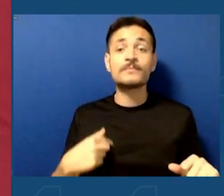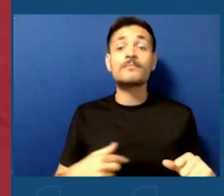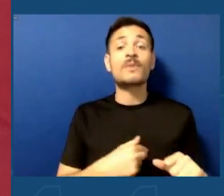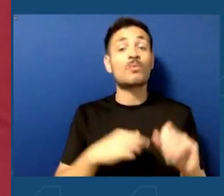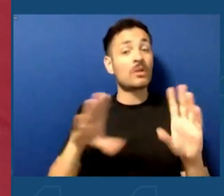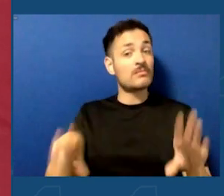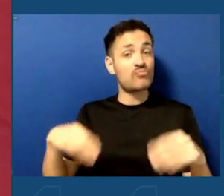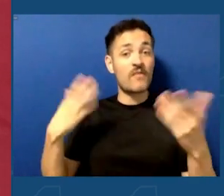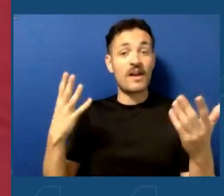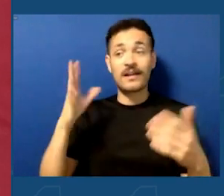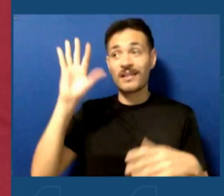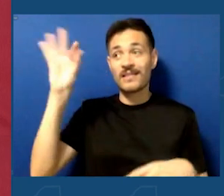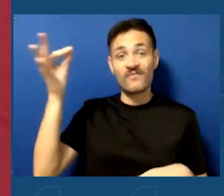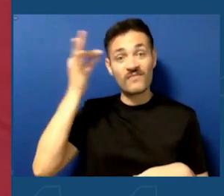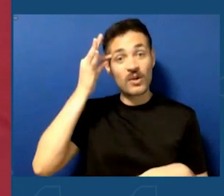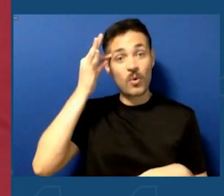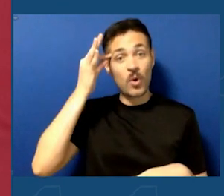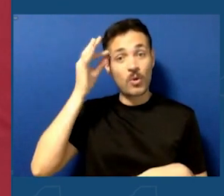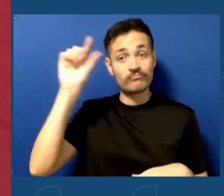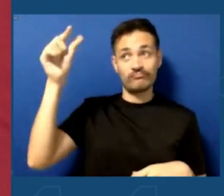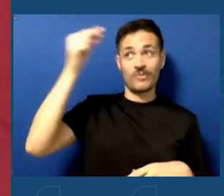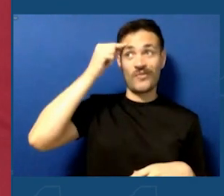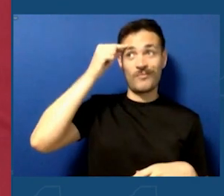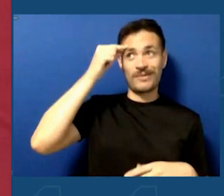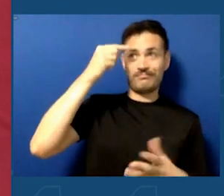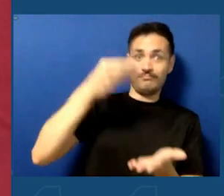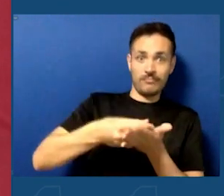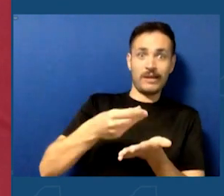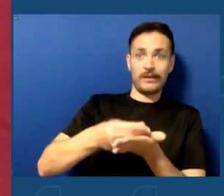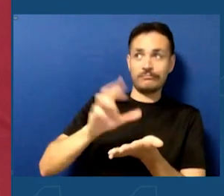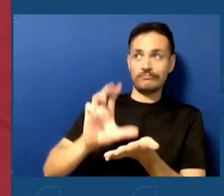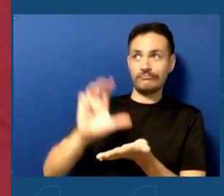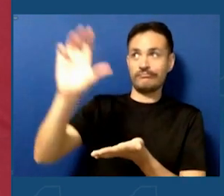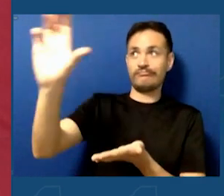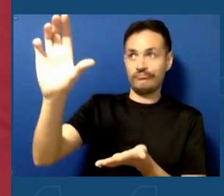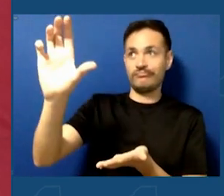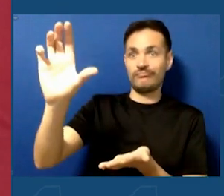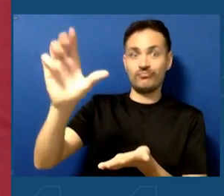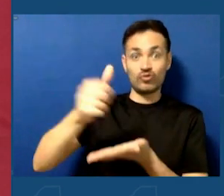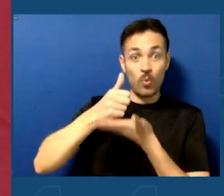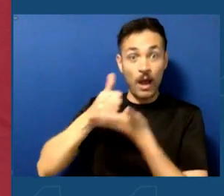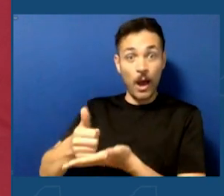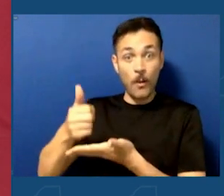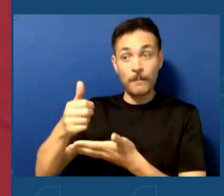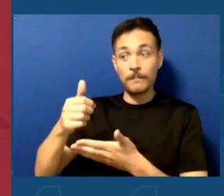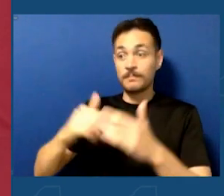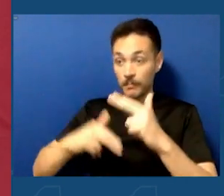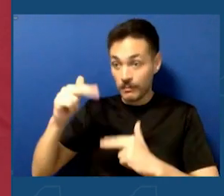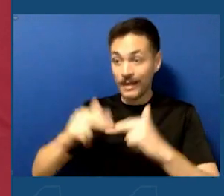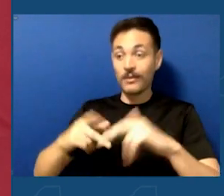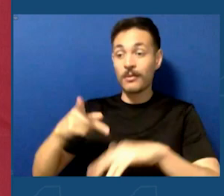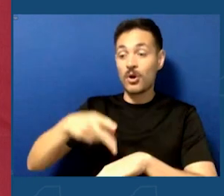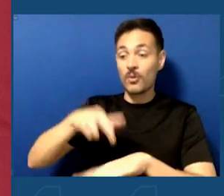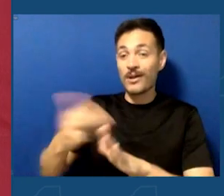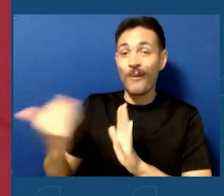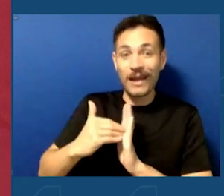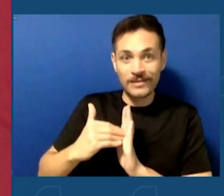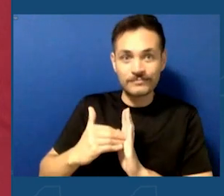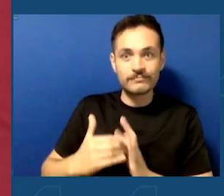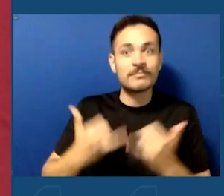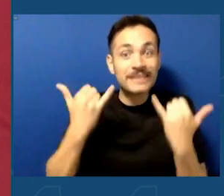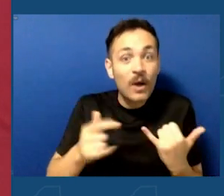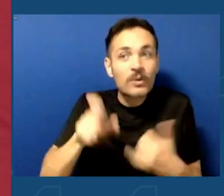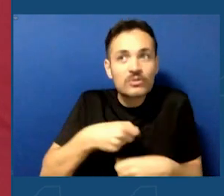government money to rebuild Puerto Rico. And now we have to make sure that the money is